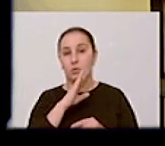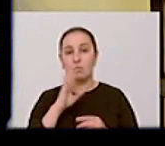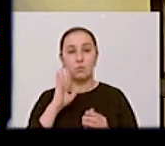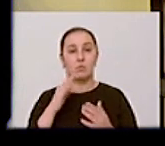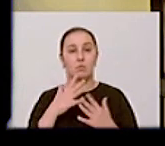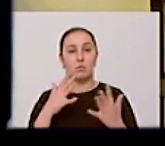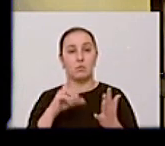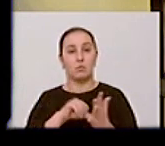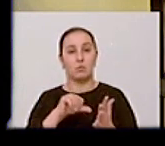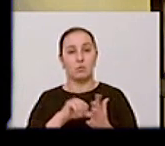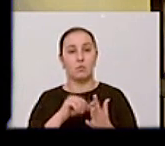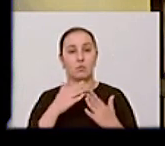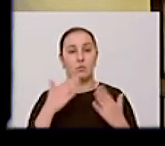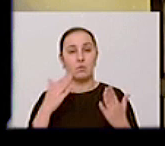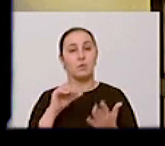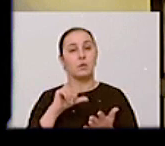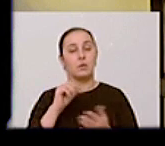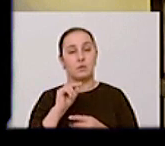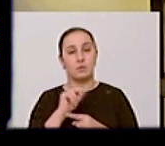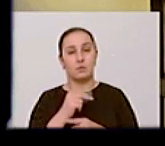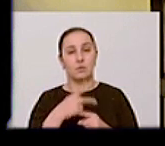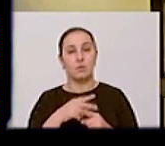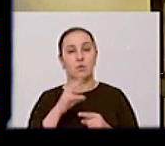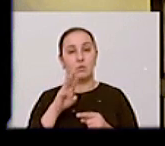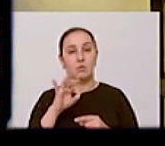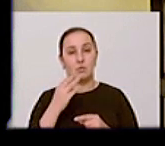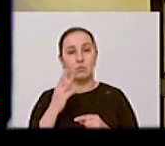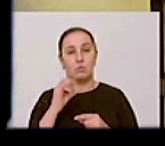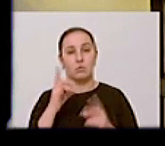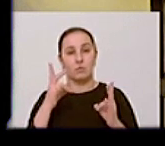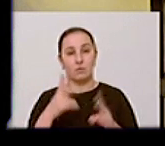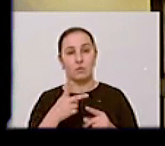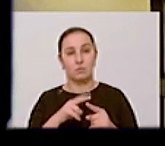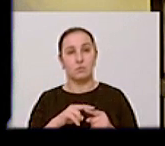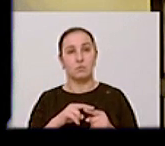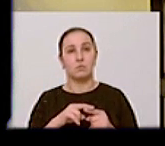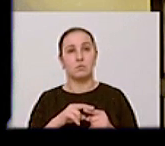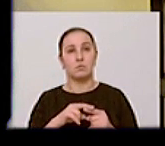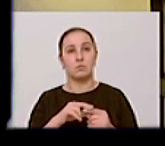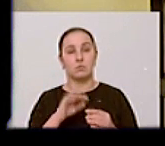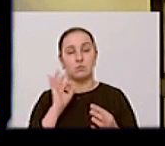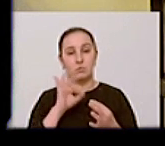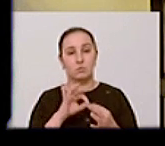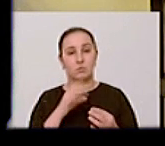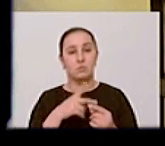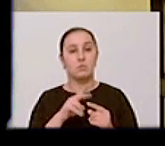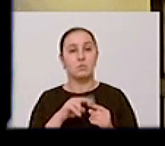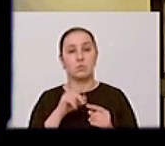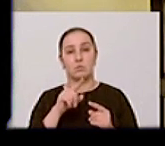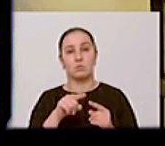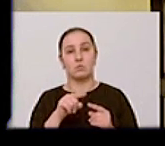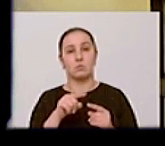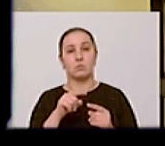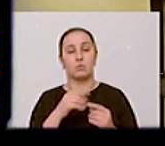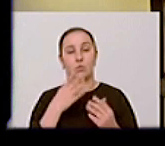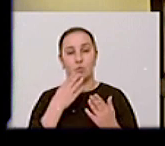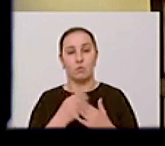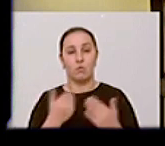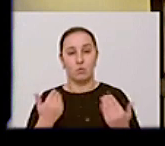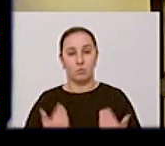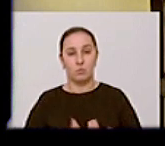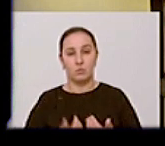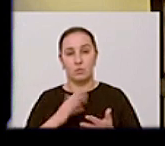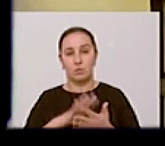roli nihoyatda katta. Toshmurod fojiali taqdirga yuz tutdi. Demak, umrining